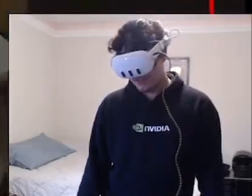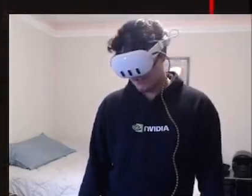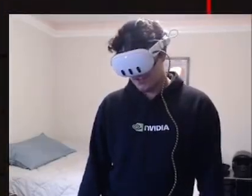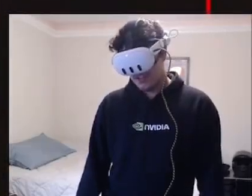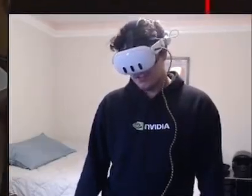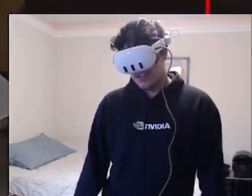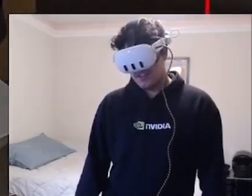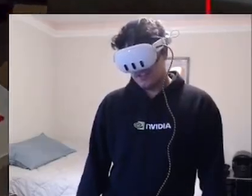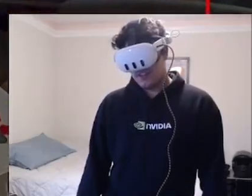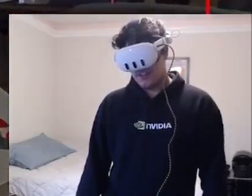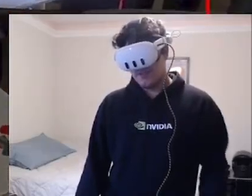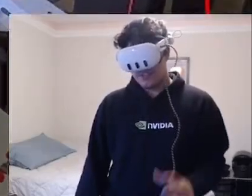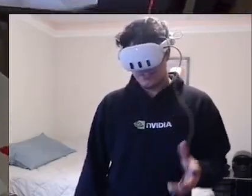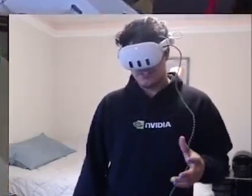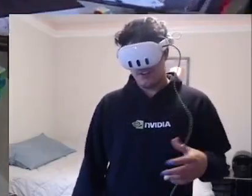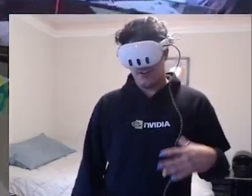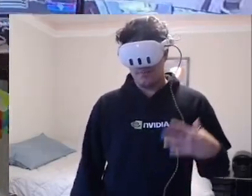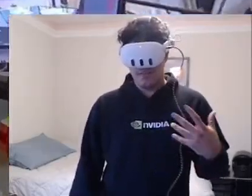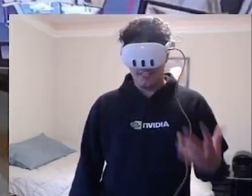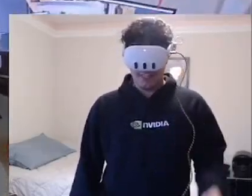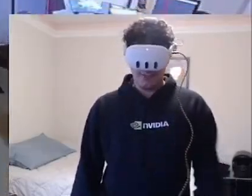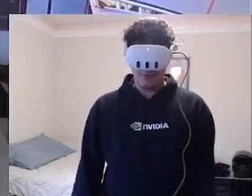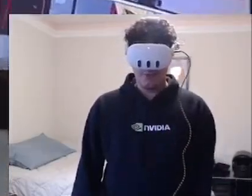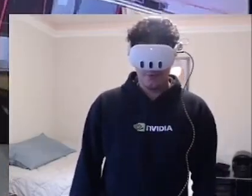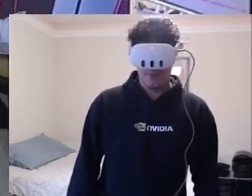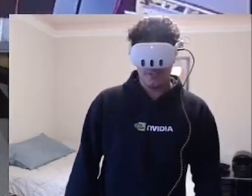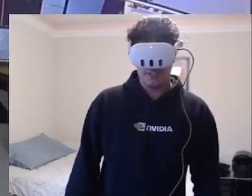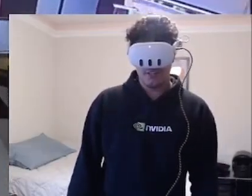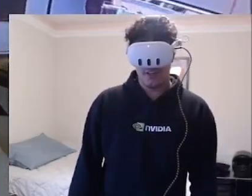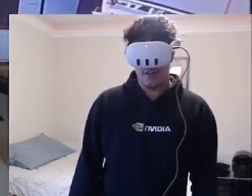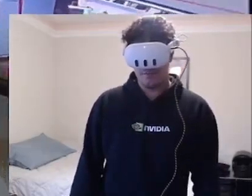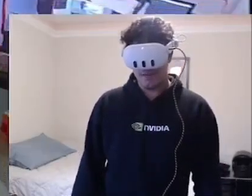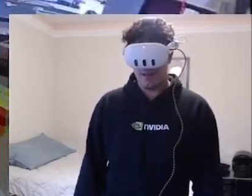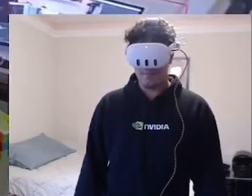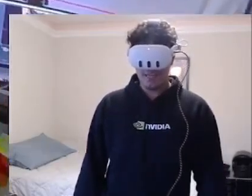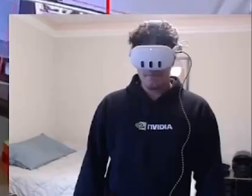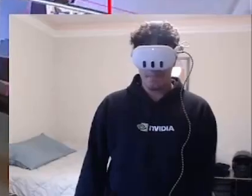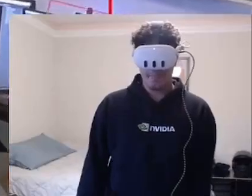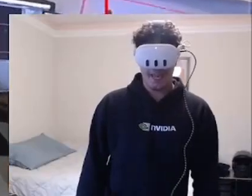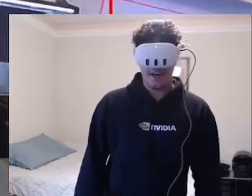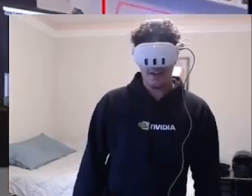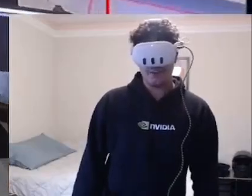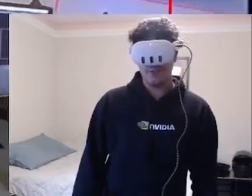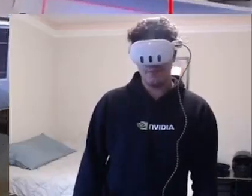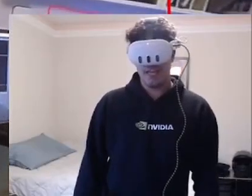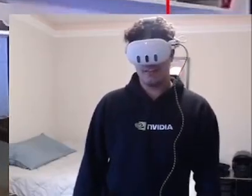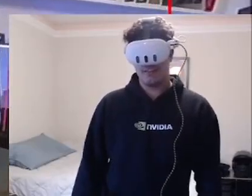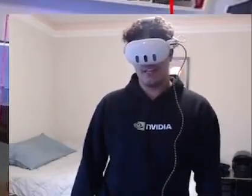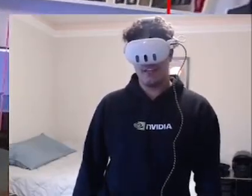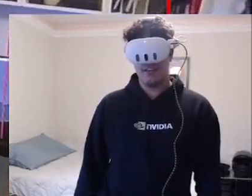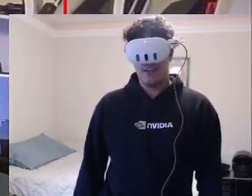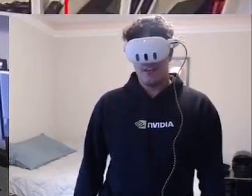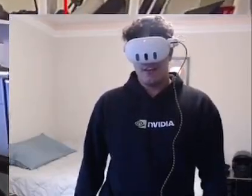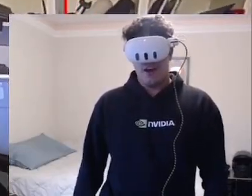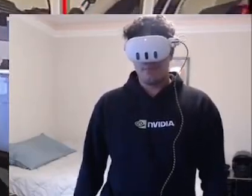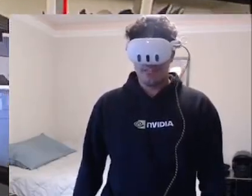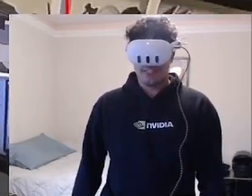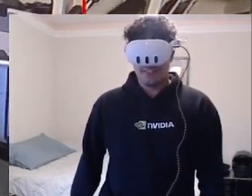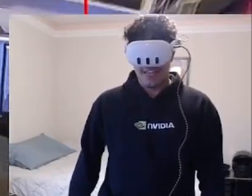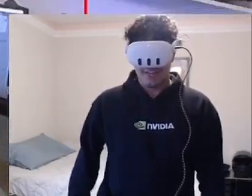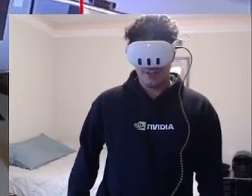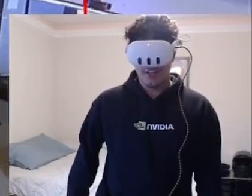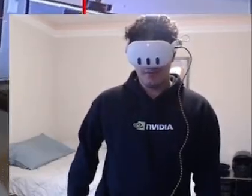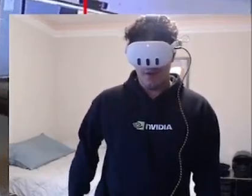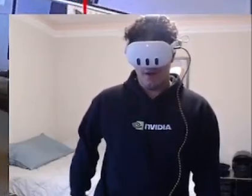the images are being sent through was made by me, and I also made the